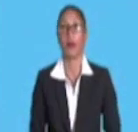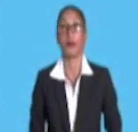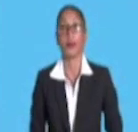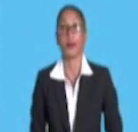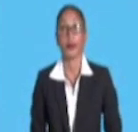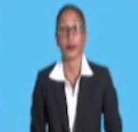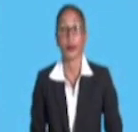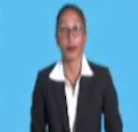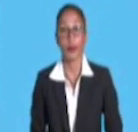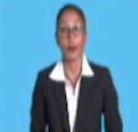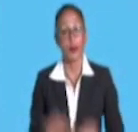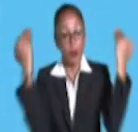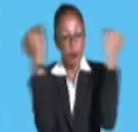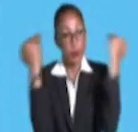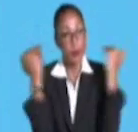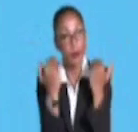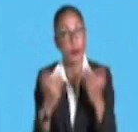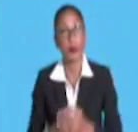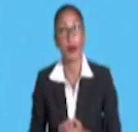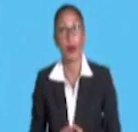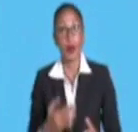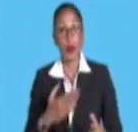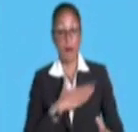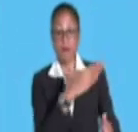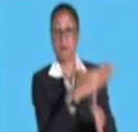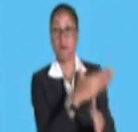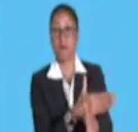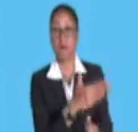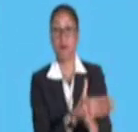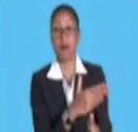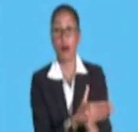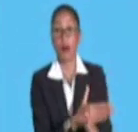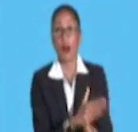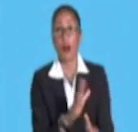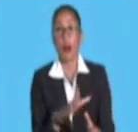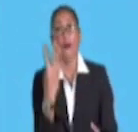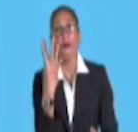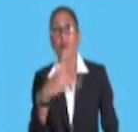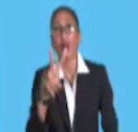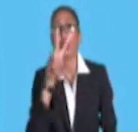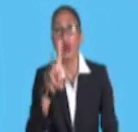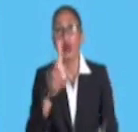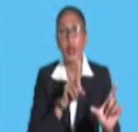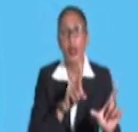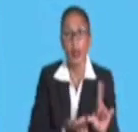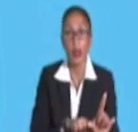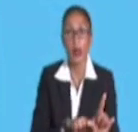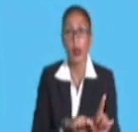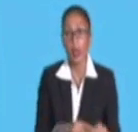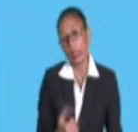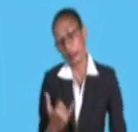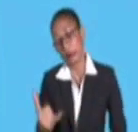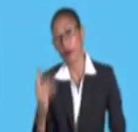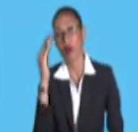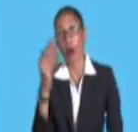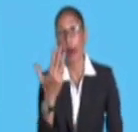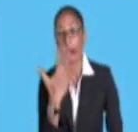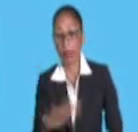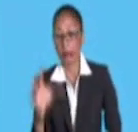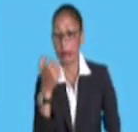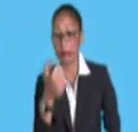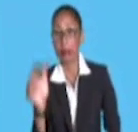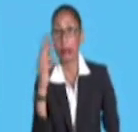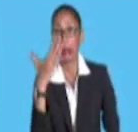elections. Madam Speaker, my career path spans some 42 years since my leaving school in